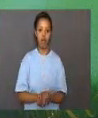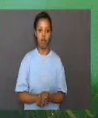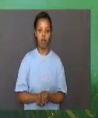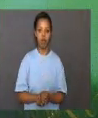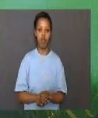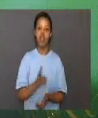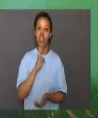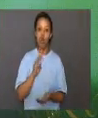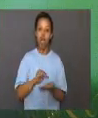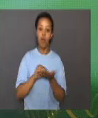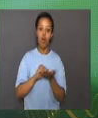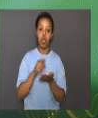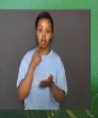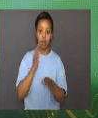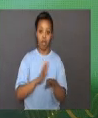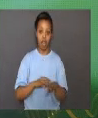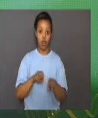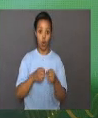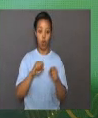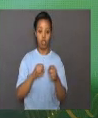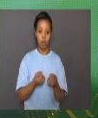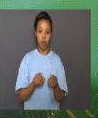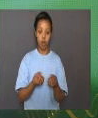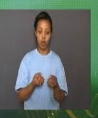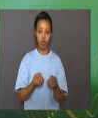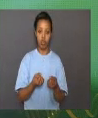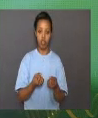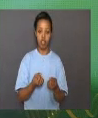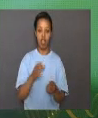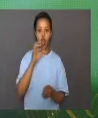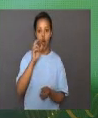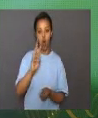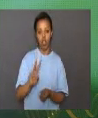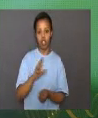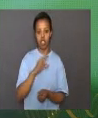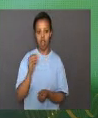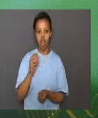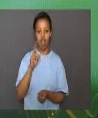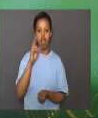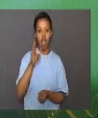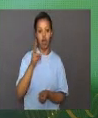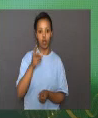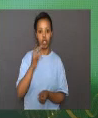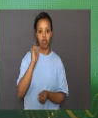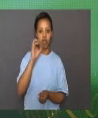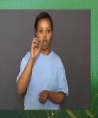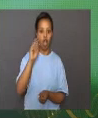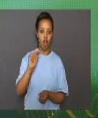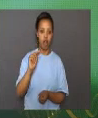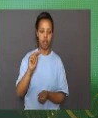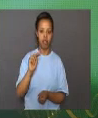water molecules are broken down, making oxygen, hydrogen ion,